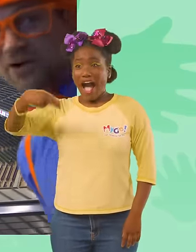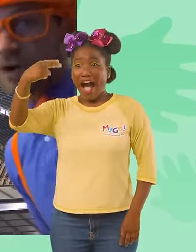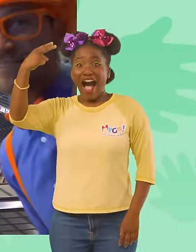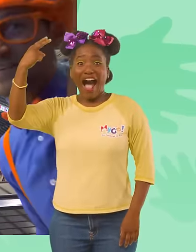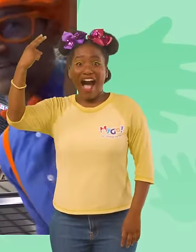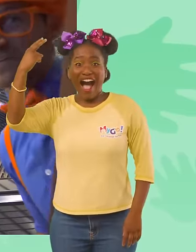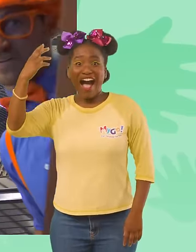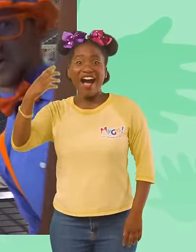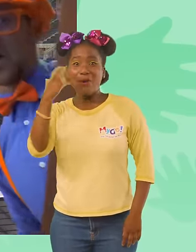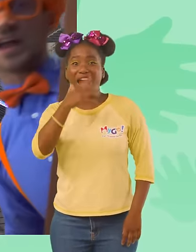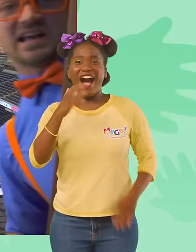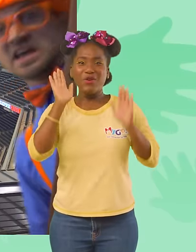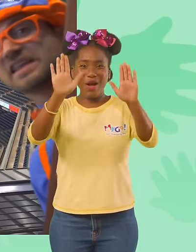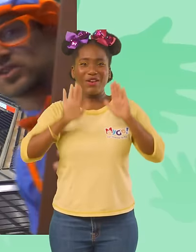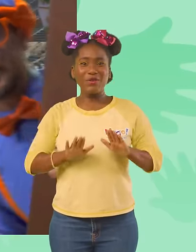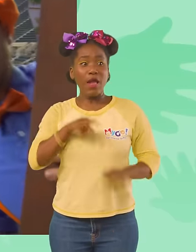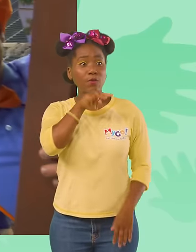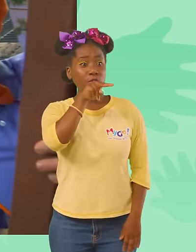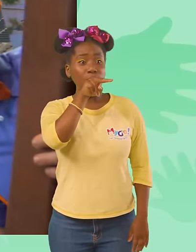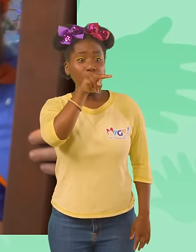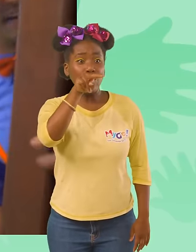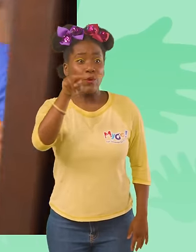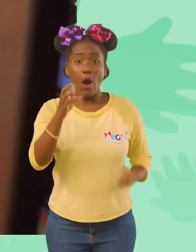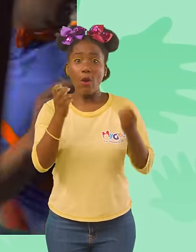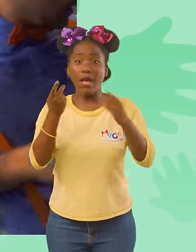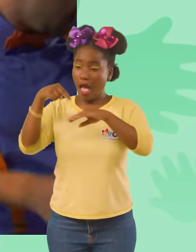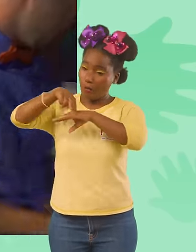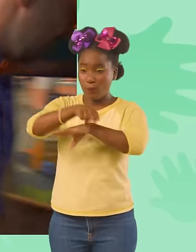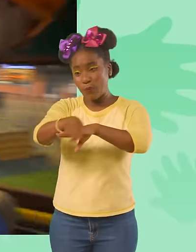What a great view! All right, now let me go down the slide.